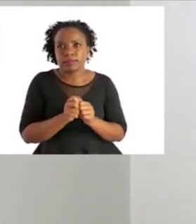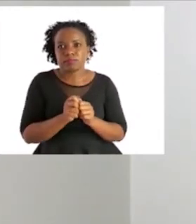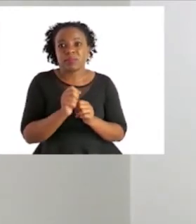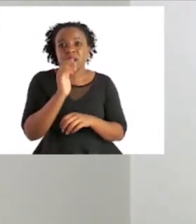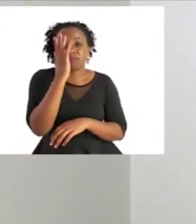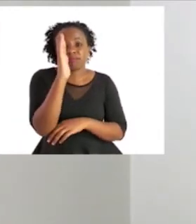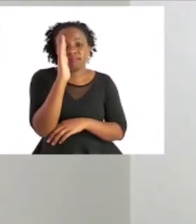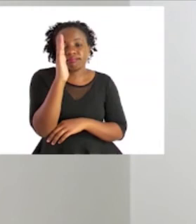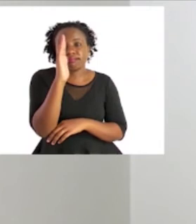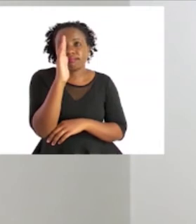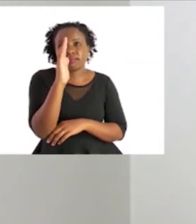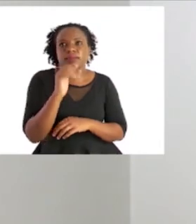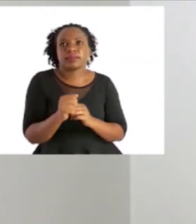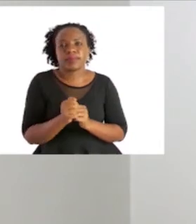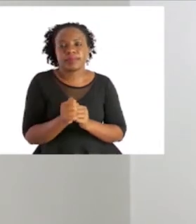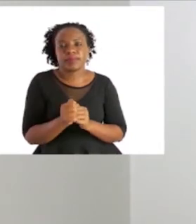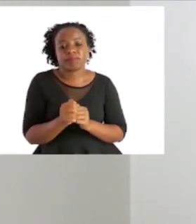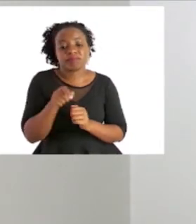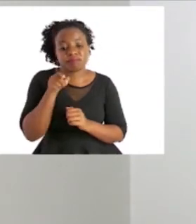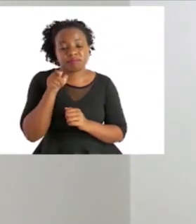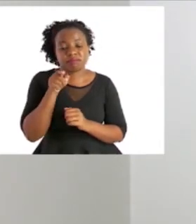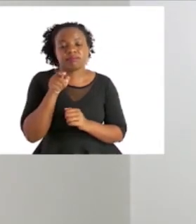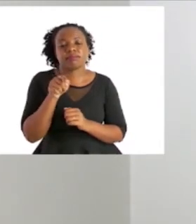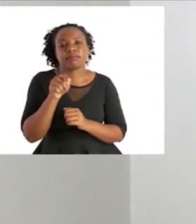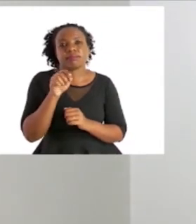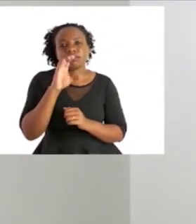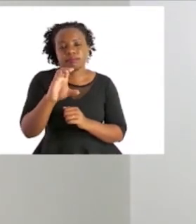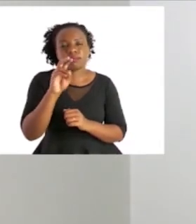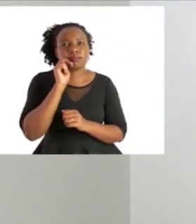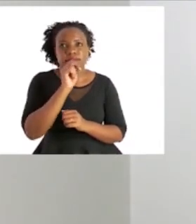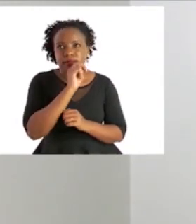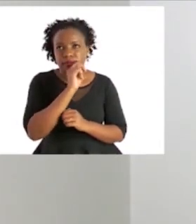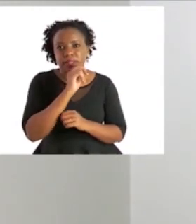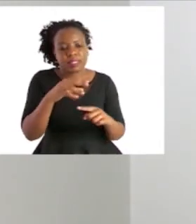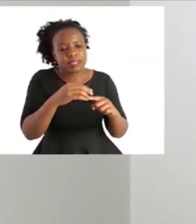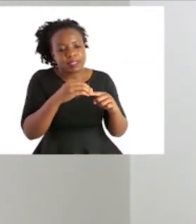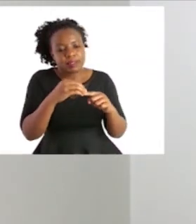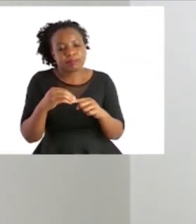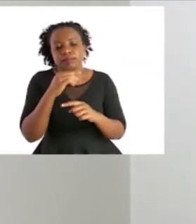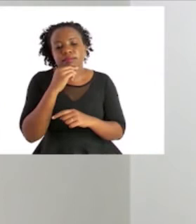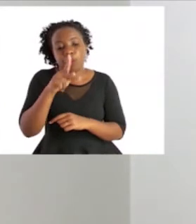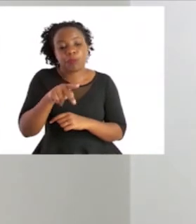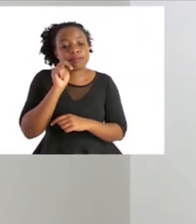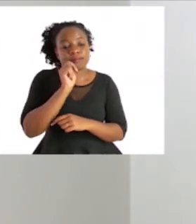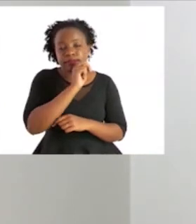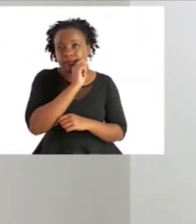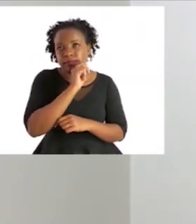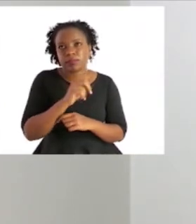tree, that's a common noun. And here, a specific noun, we